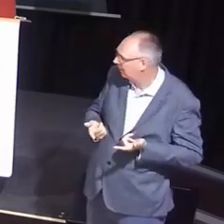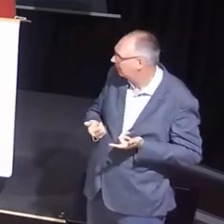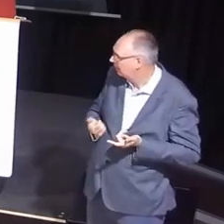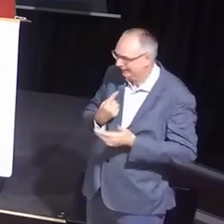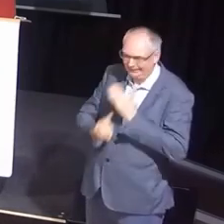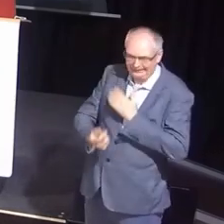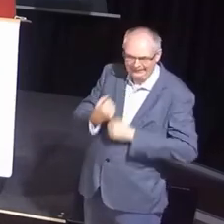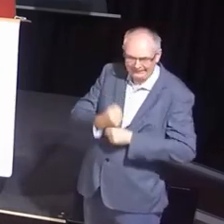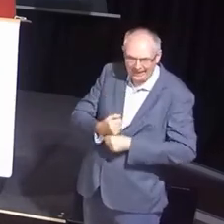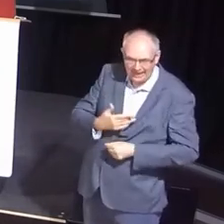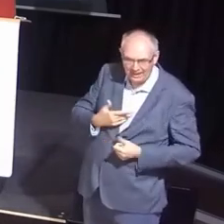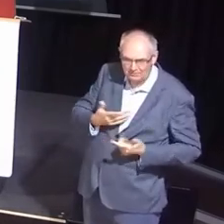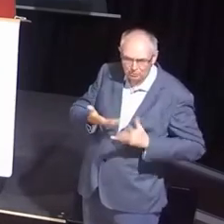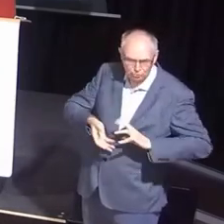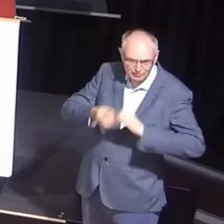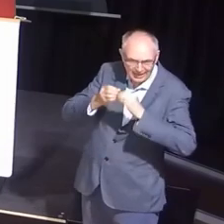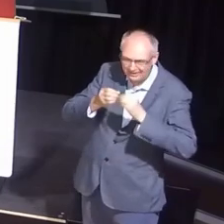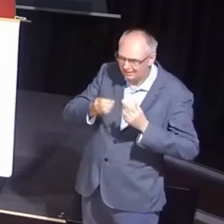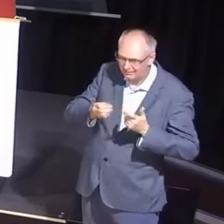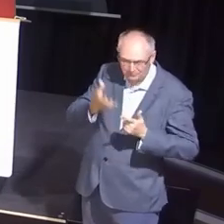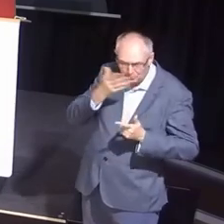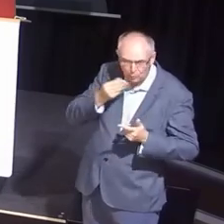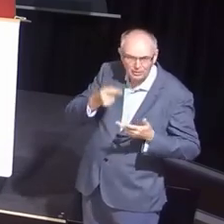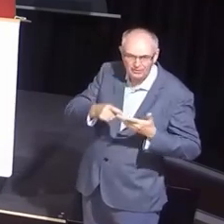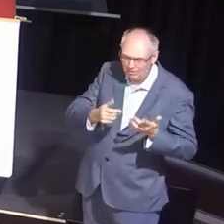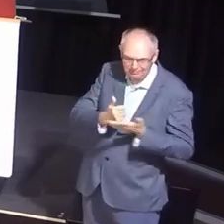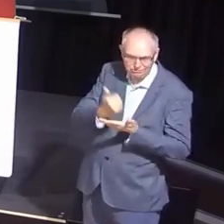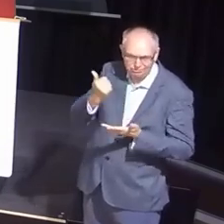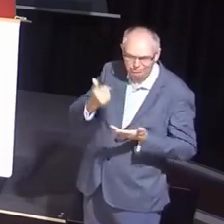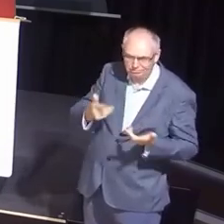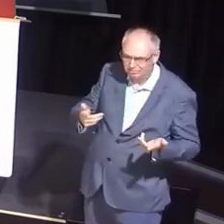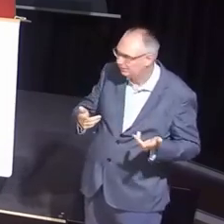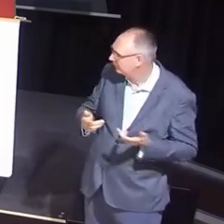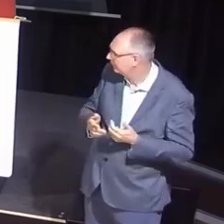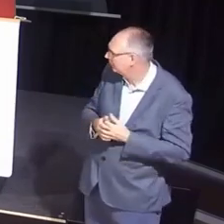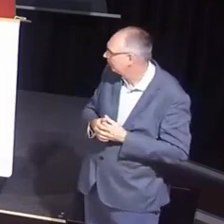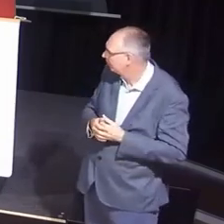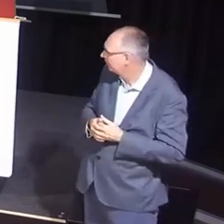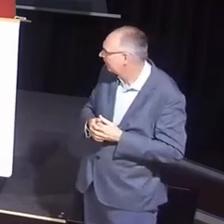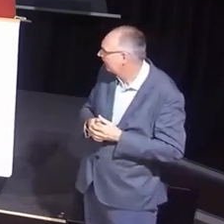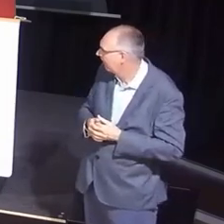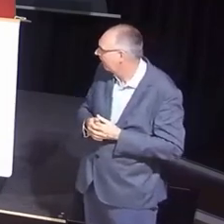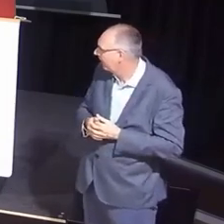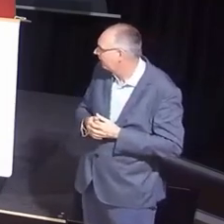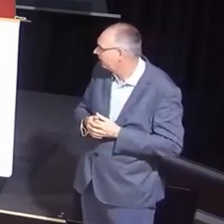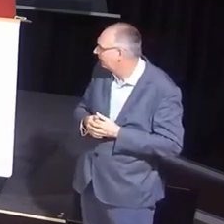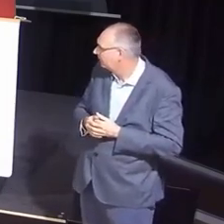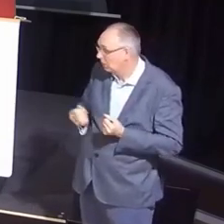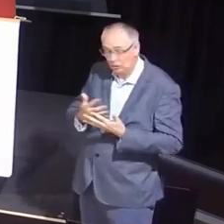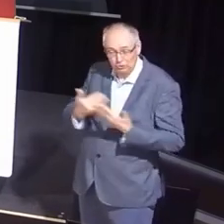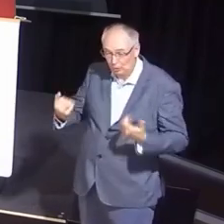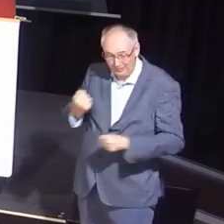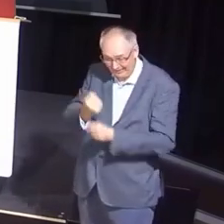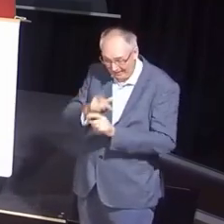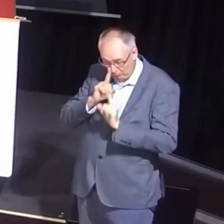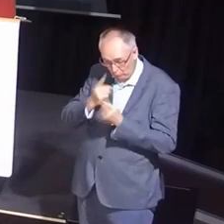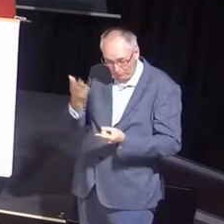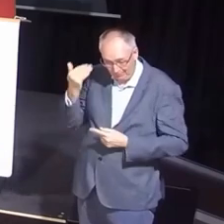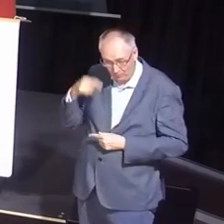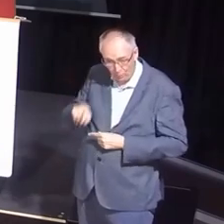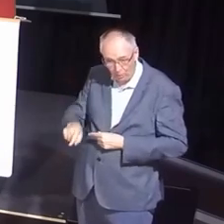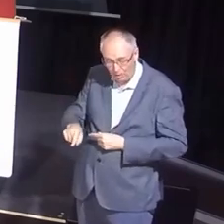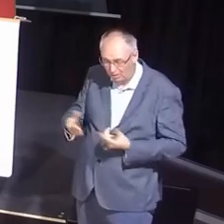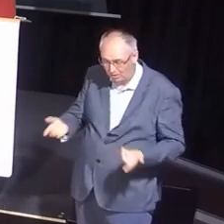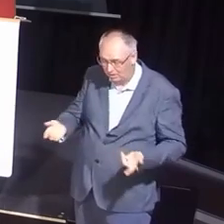games. They're creative, they're beautiful, and they're brilliant. And I love, there's so many games that I've never been able to play, but